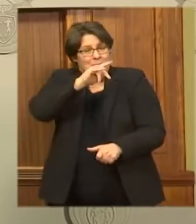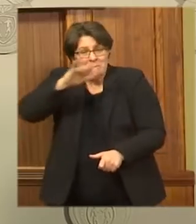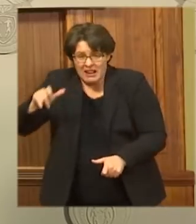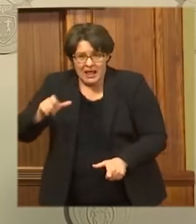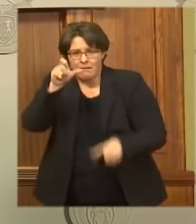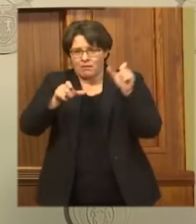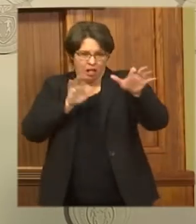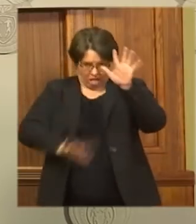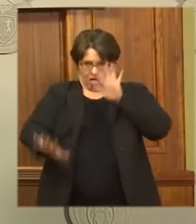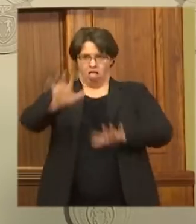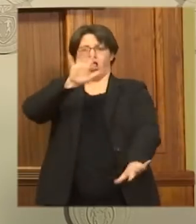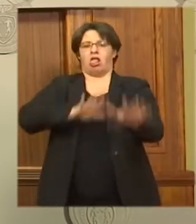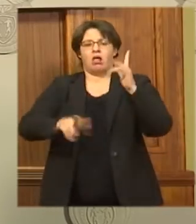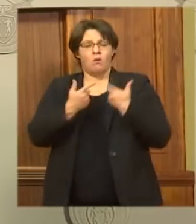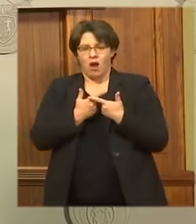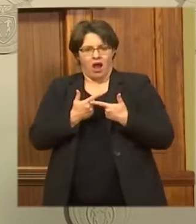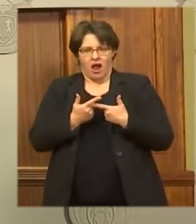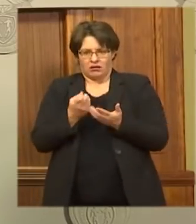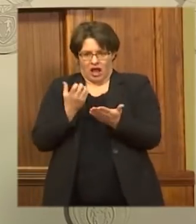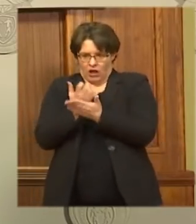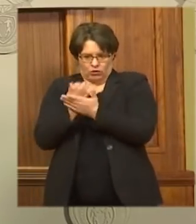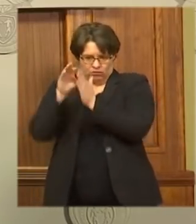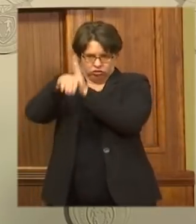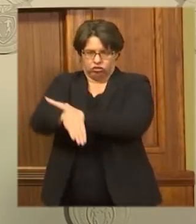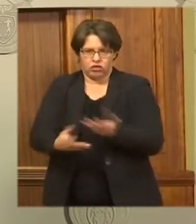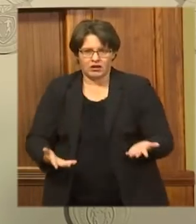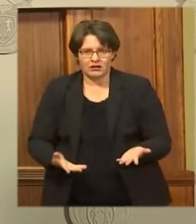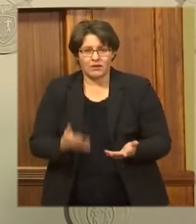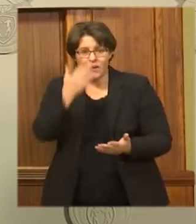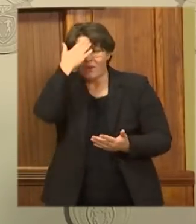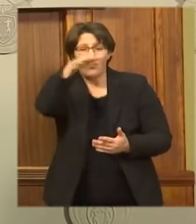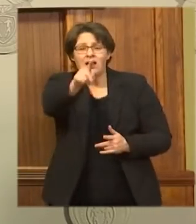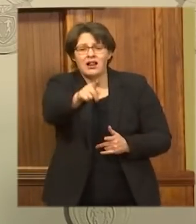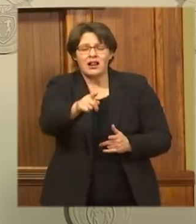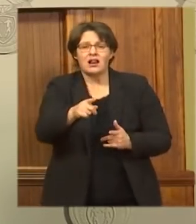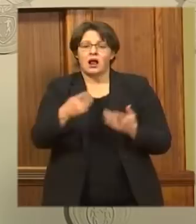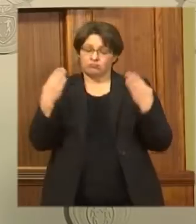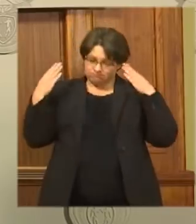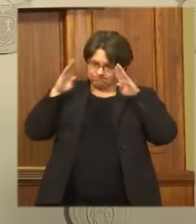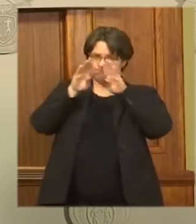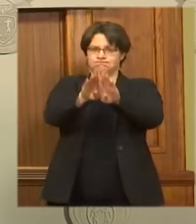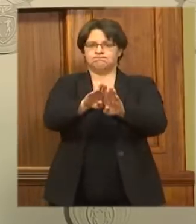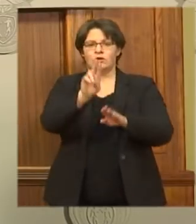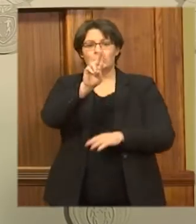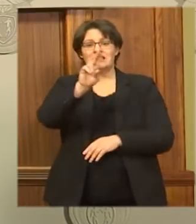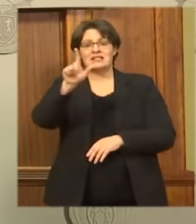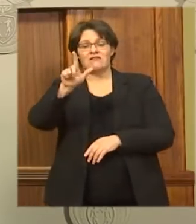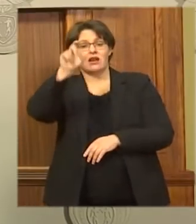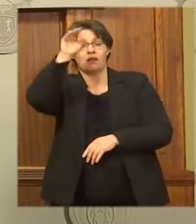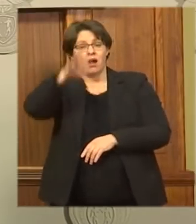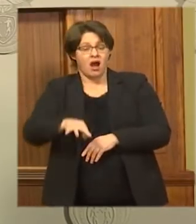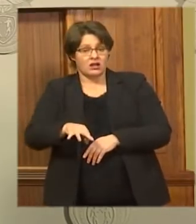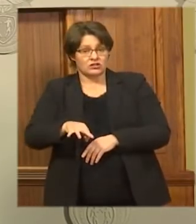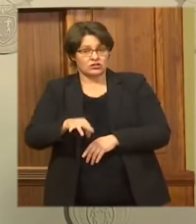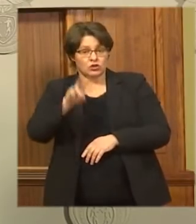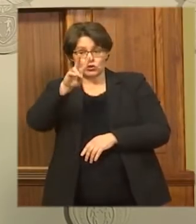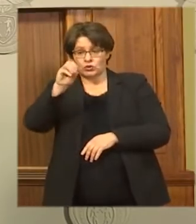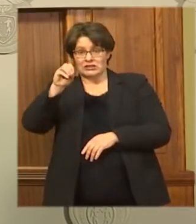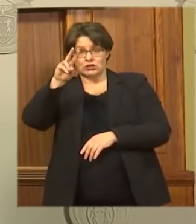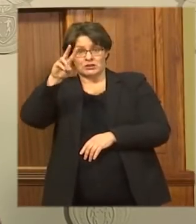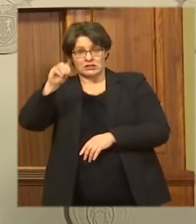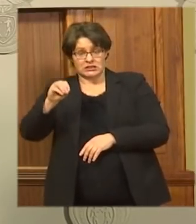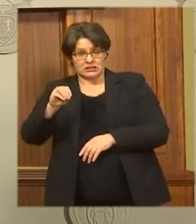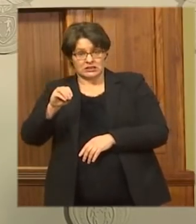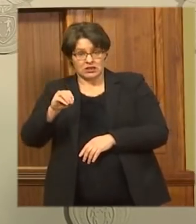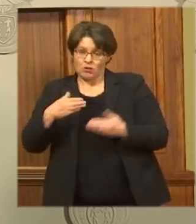our people. As you are aware, many businesses that stopped operating on the 27th of March, when the